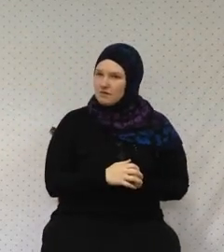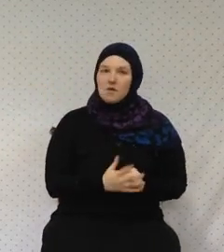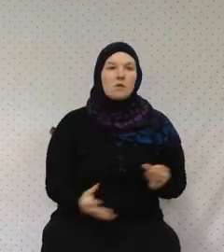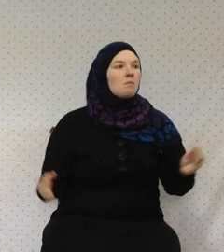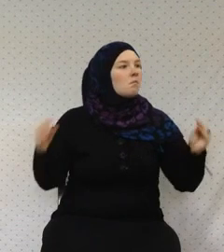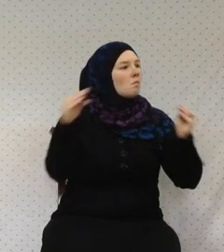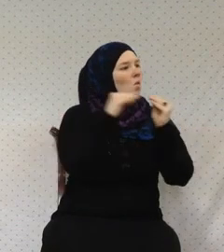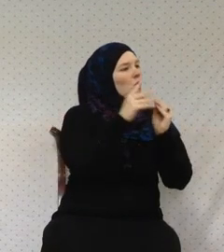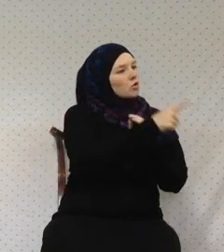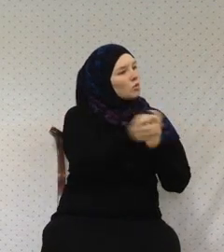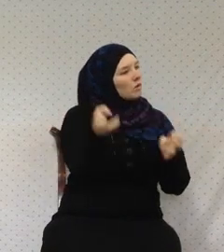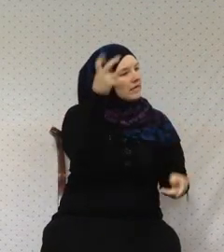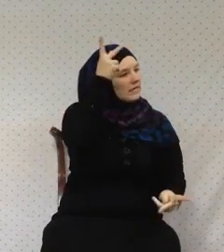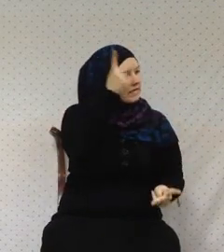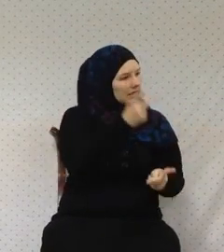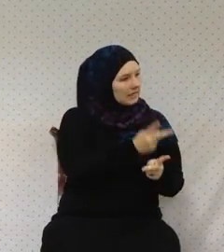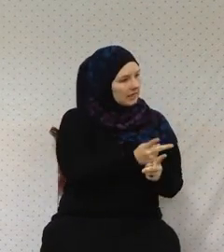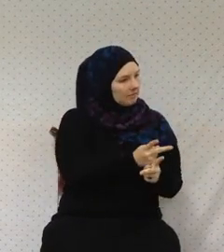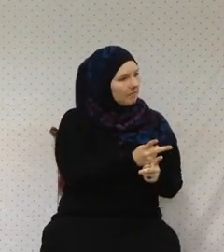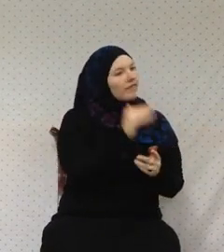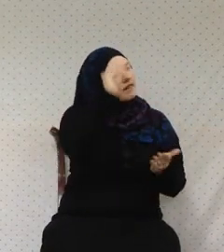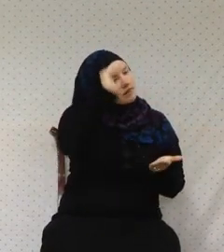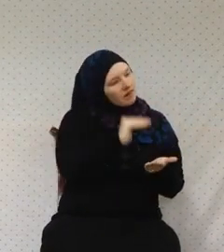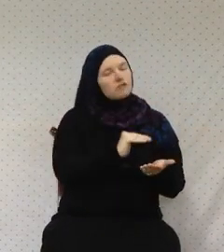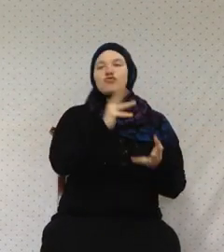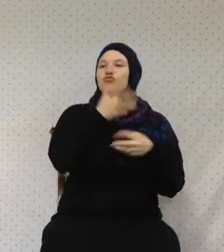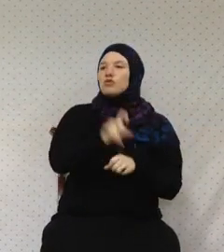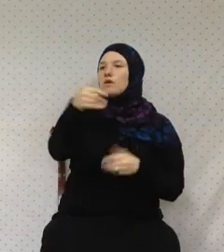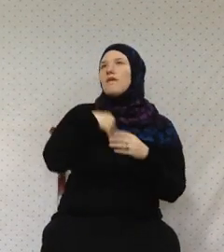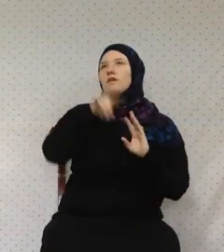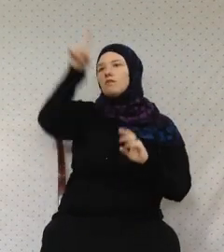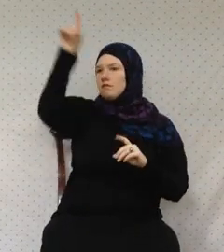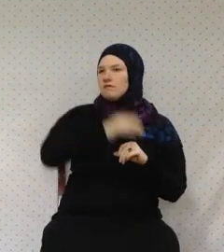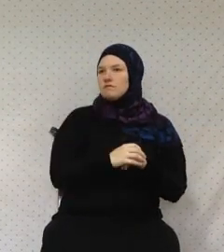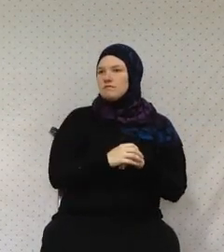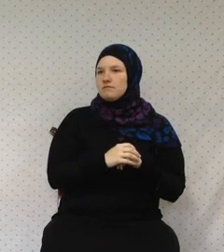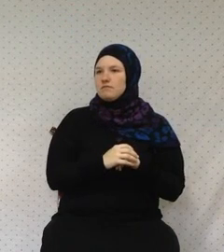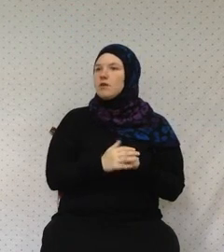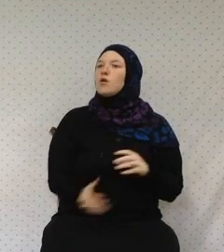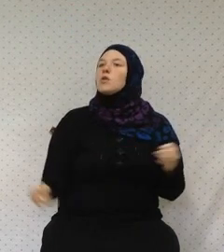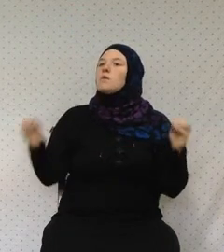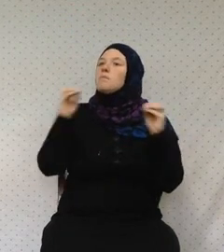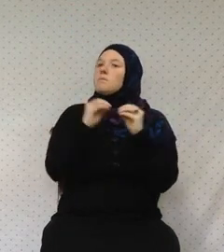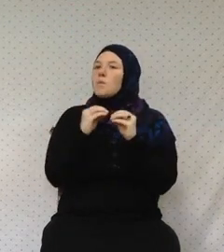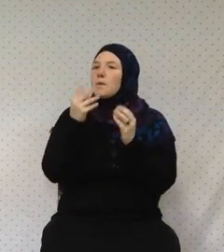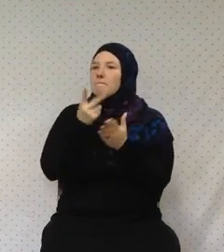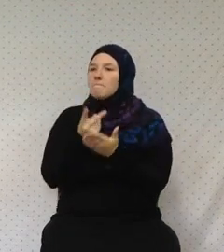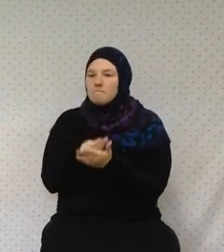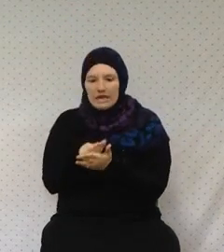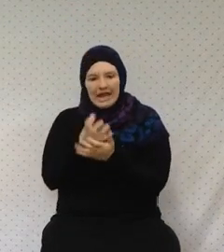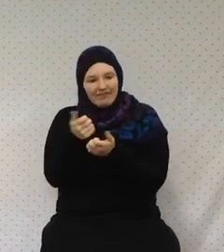you want to keep, the less trust you have in Allah. That's a sign. The more you want to